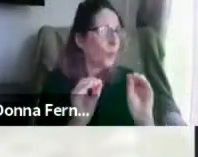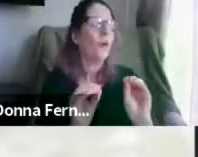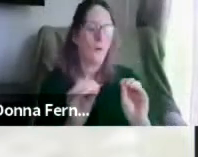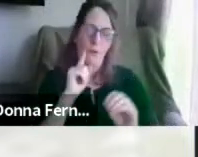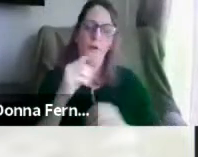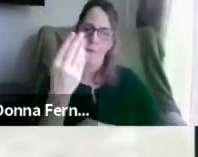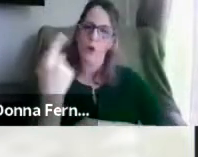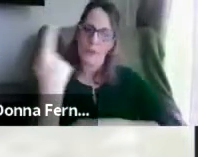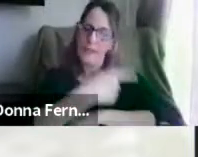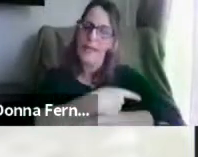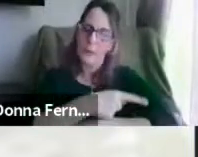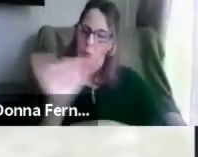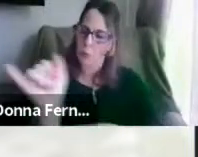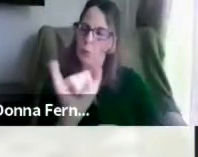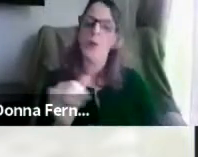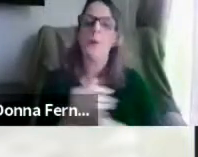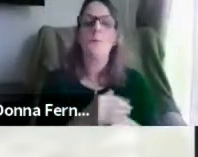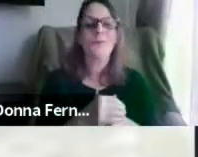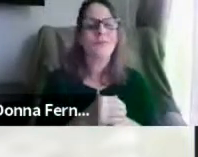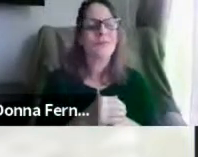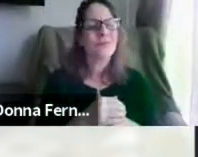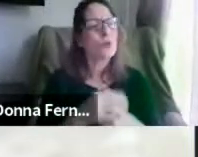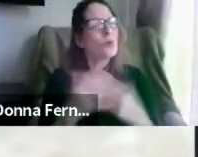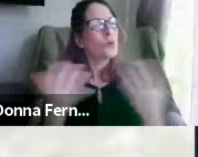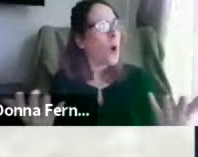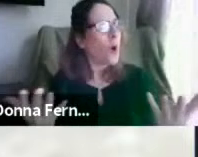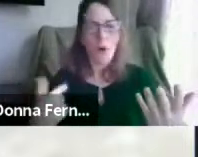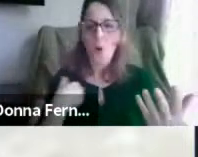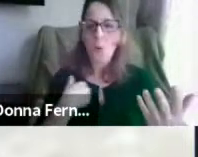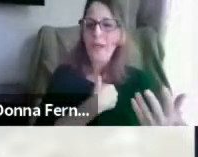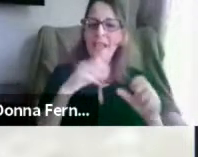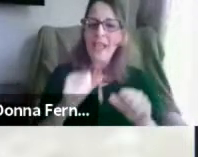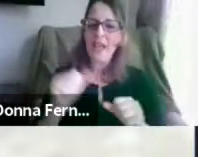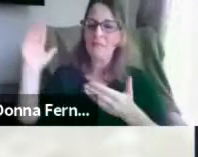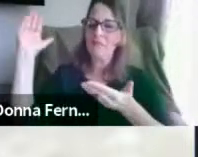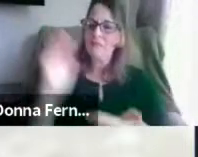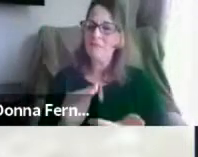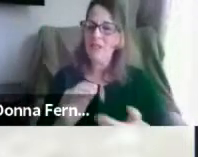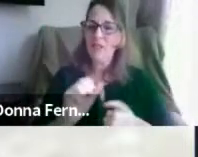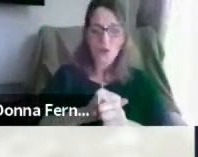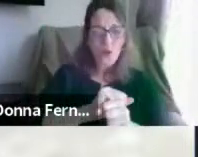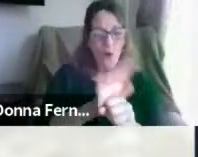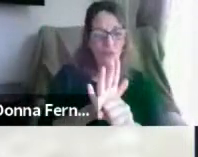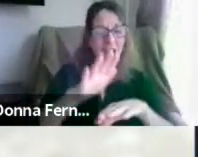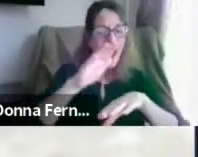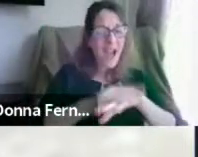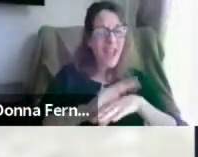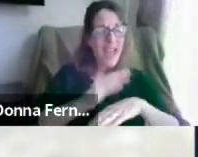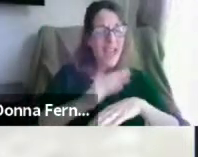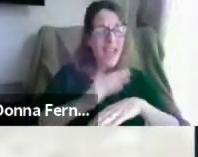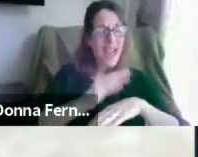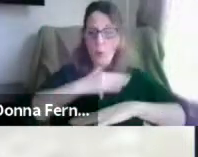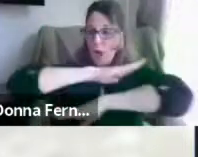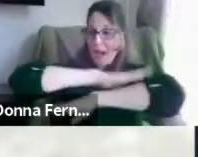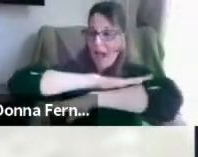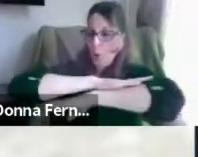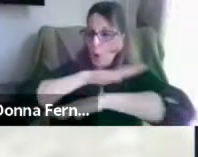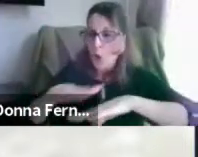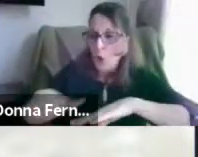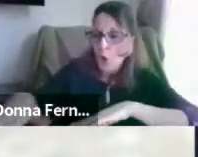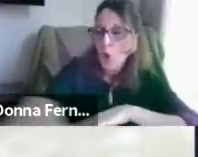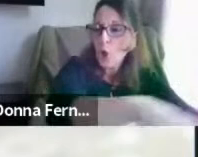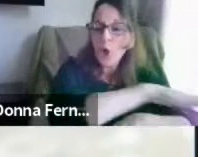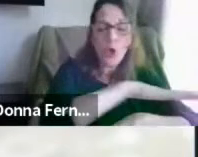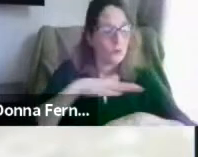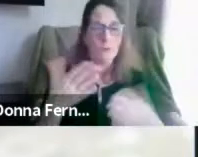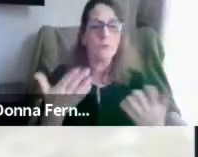So how can we reduce the risk of COVID-19 on our surfaces? Well, first we have to understand how long these have been detected